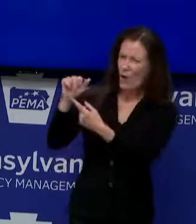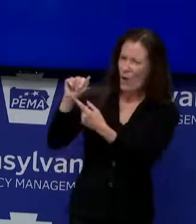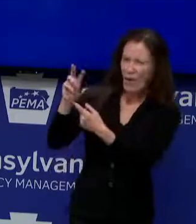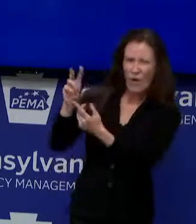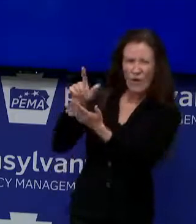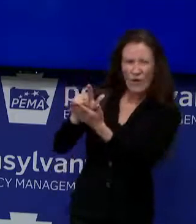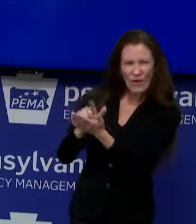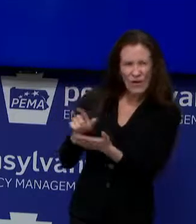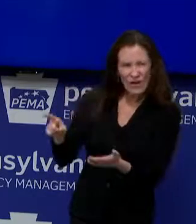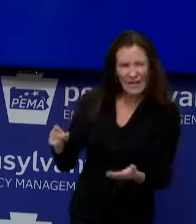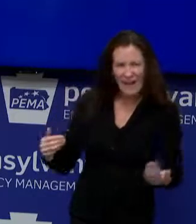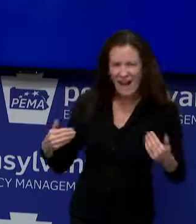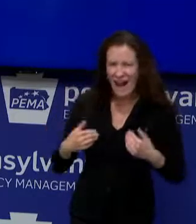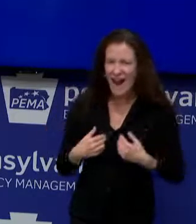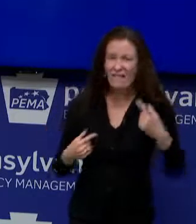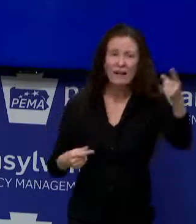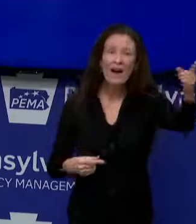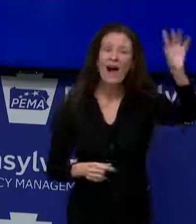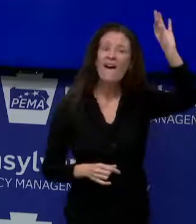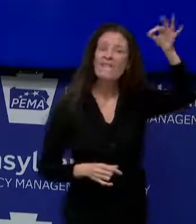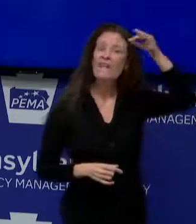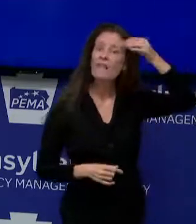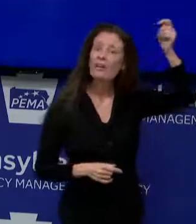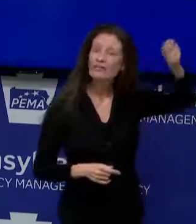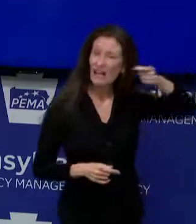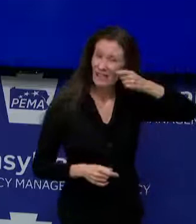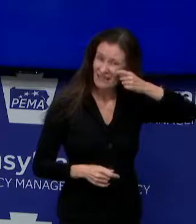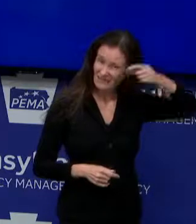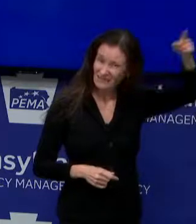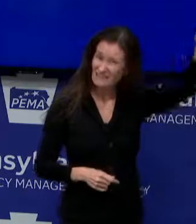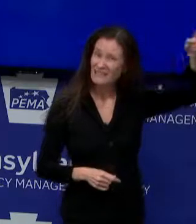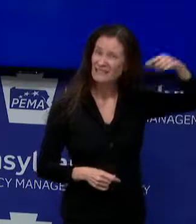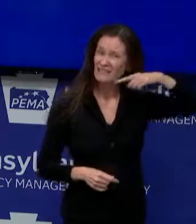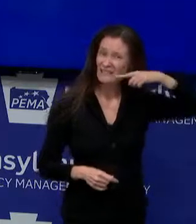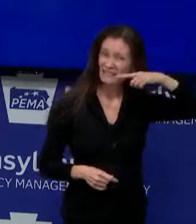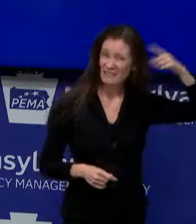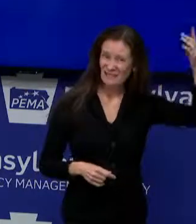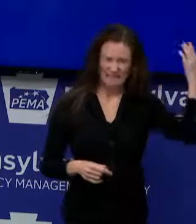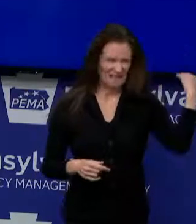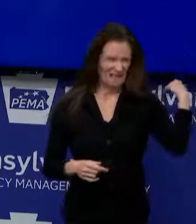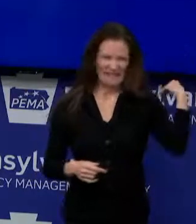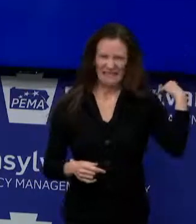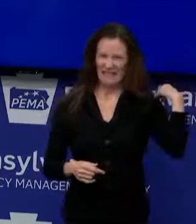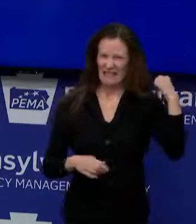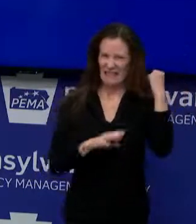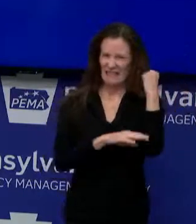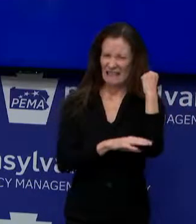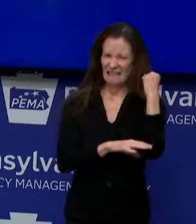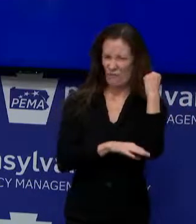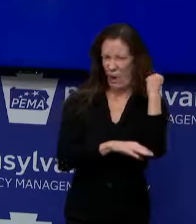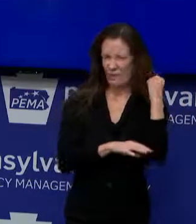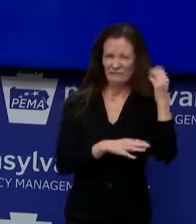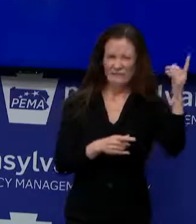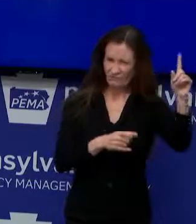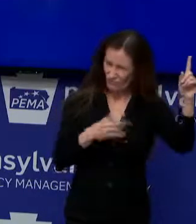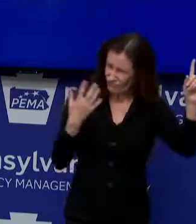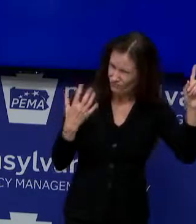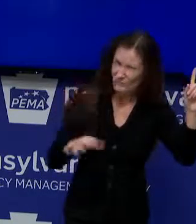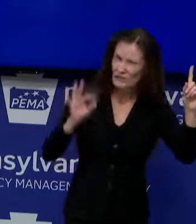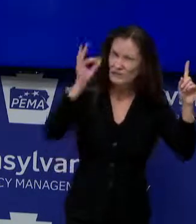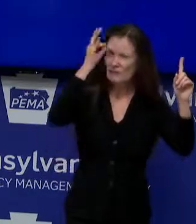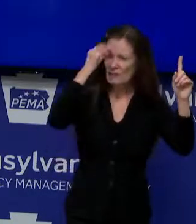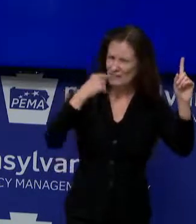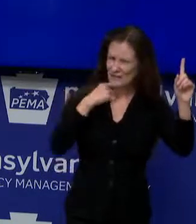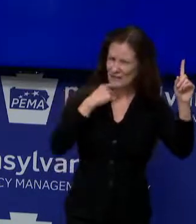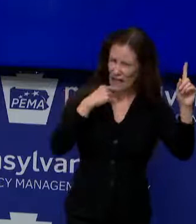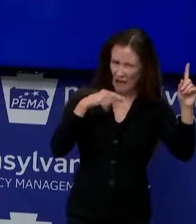court judges who issued a decision earlier on in the fall specifically said that my